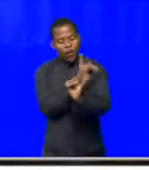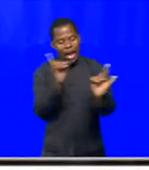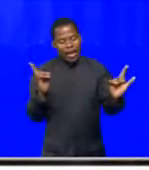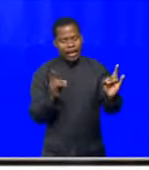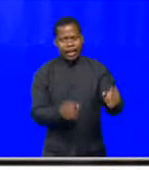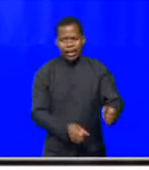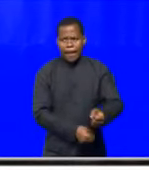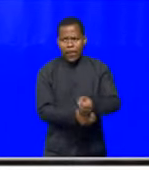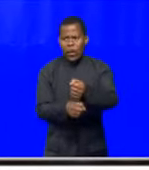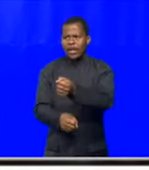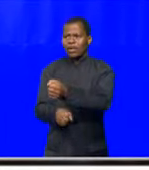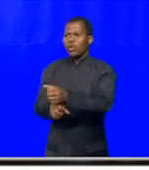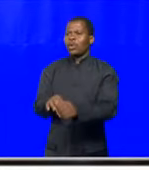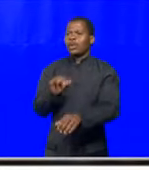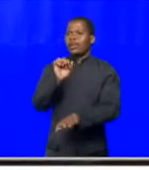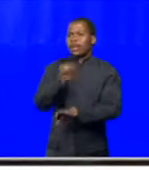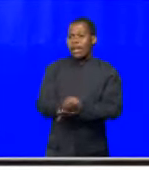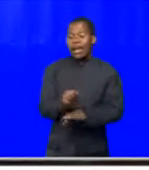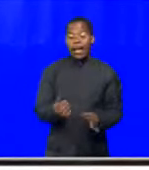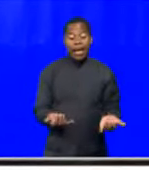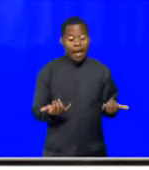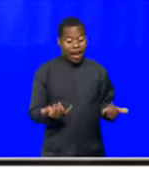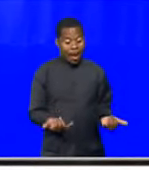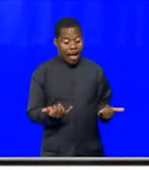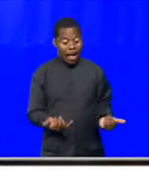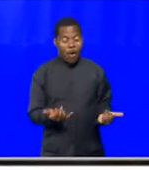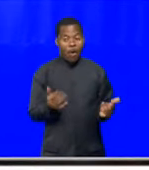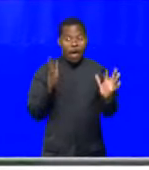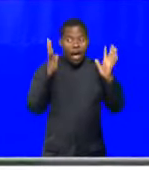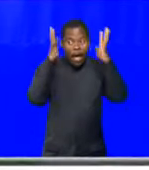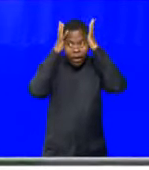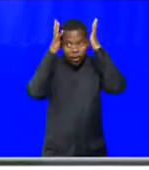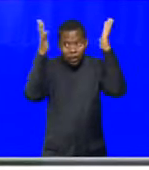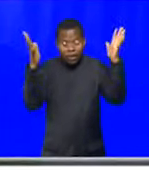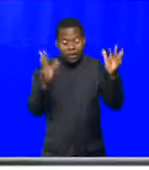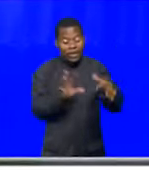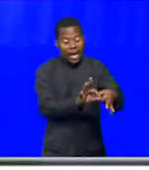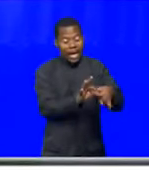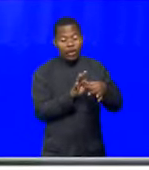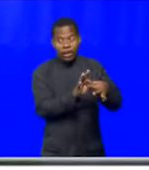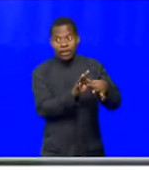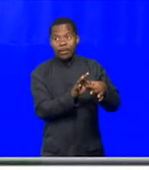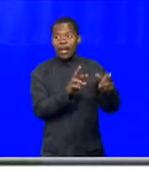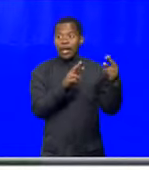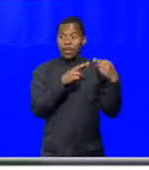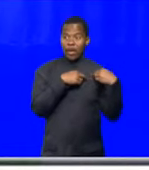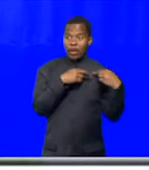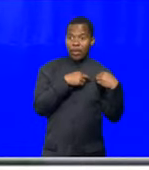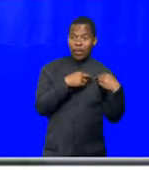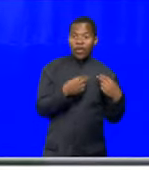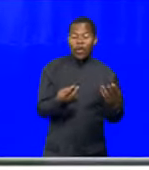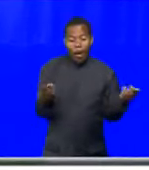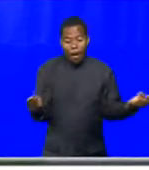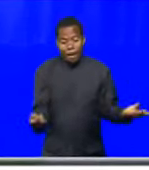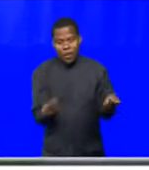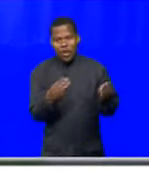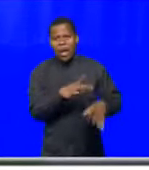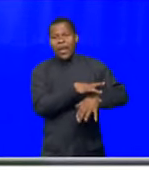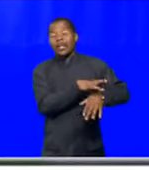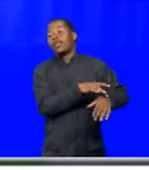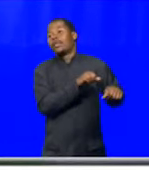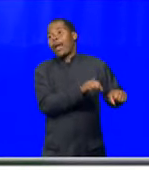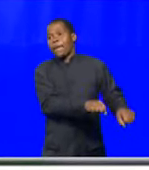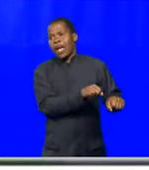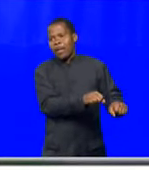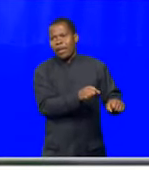Health that Eswatini Epilepsy Organization was able to take up the baton on